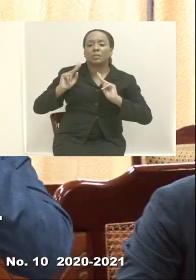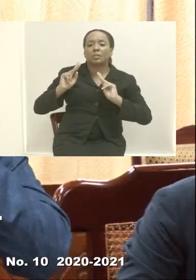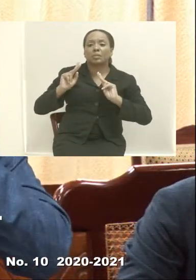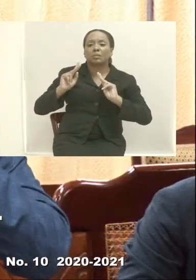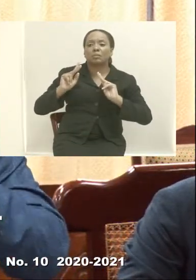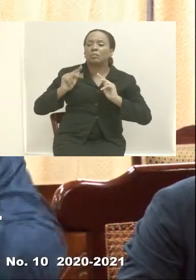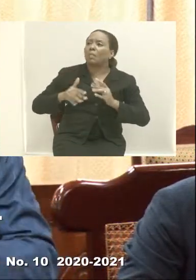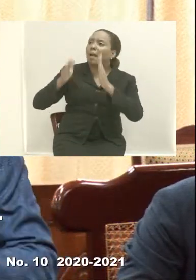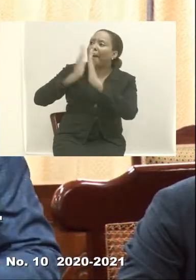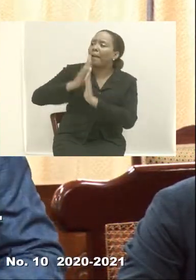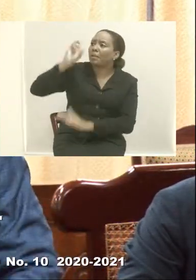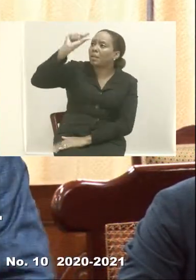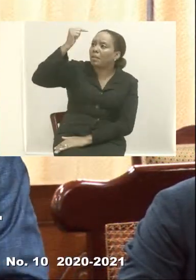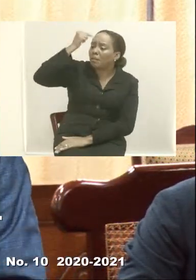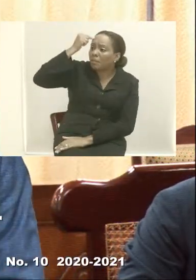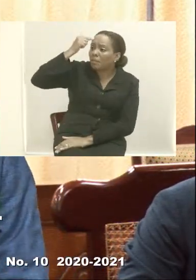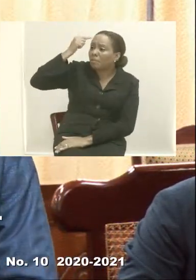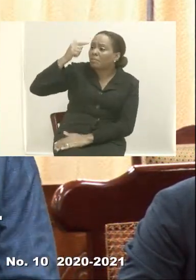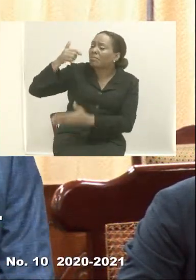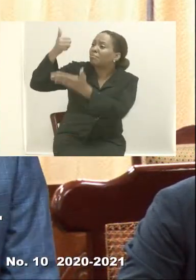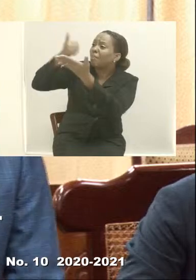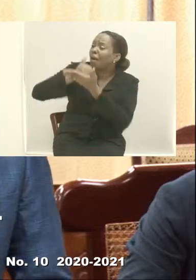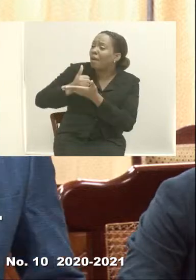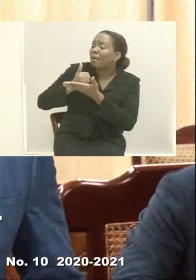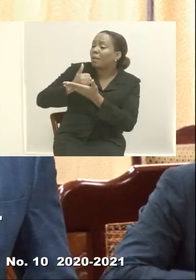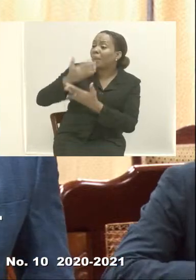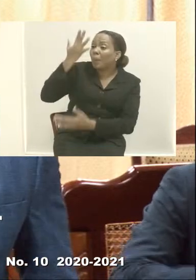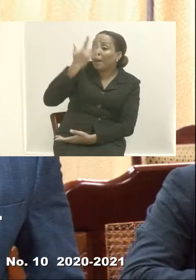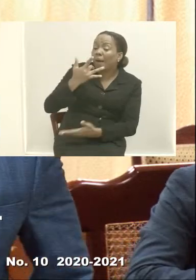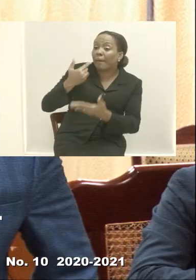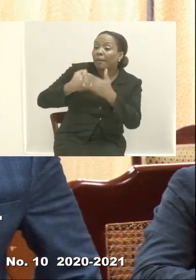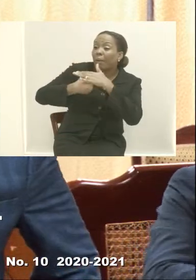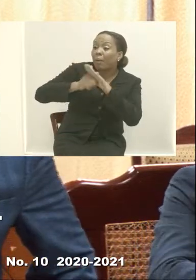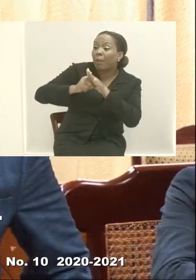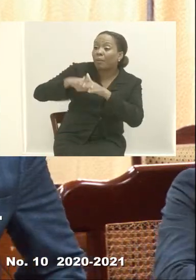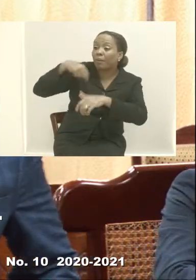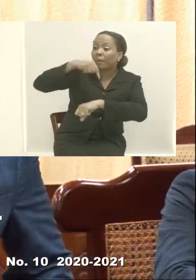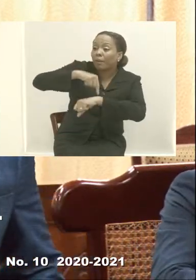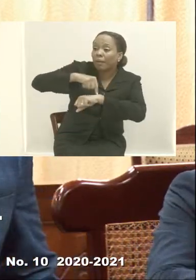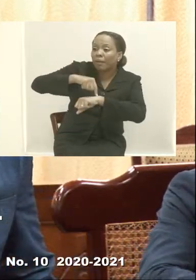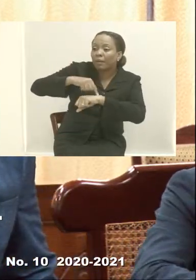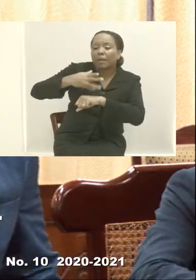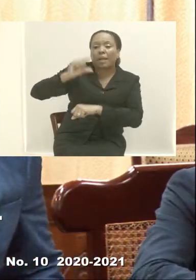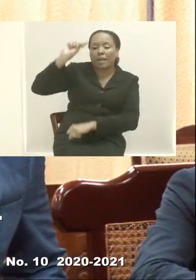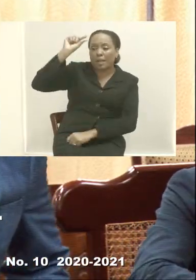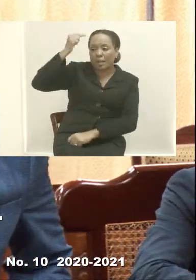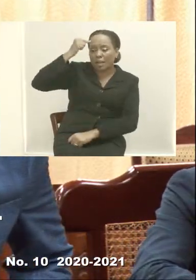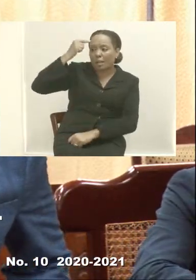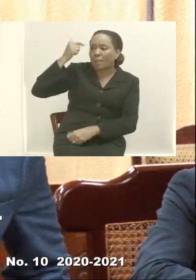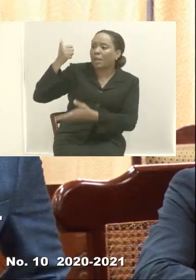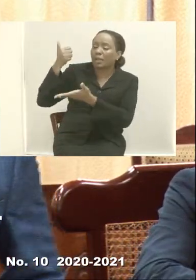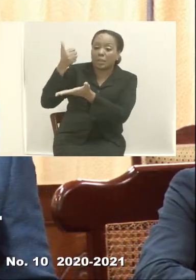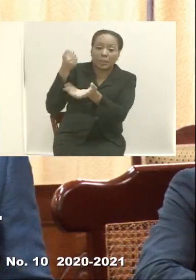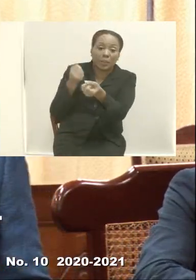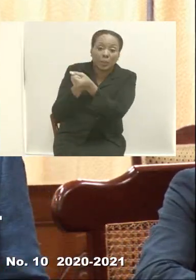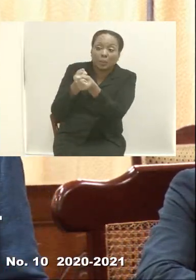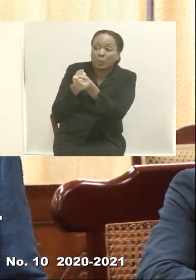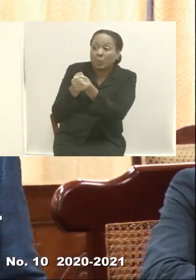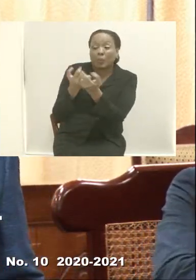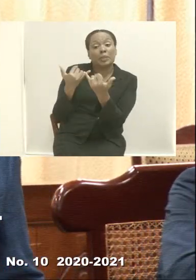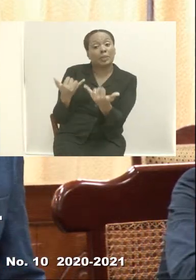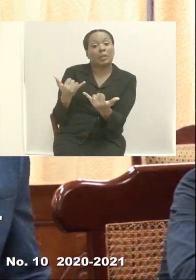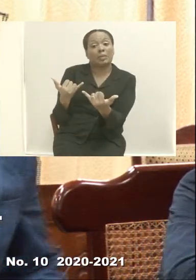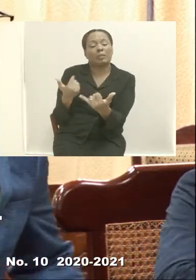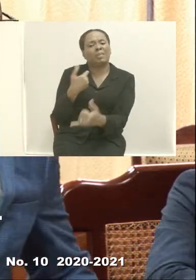support in these trying COVID times and who have actually been supported by government in these times. I believe that the